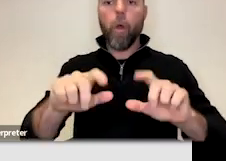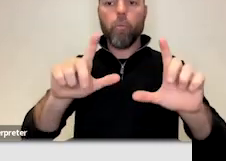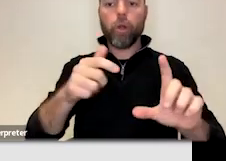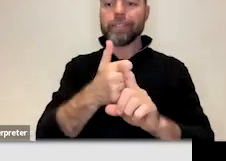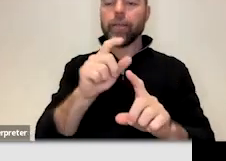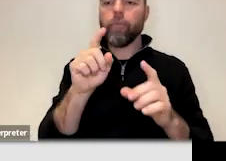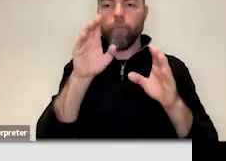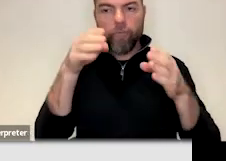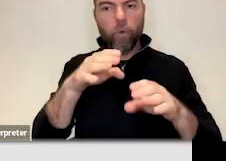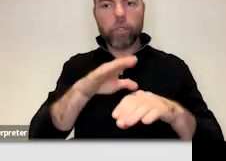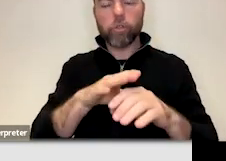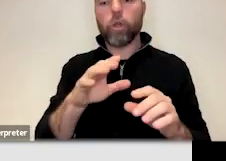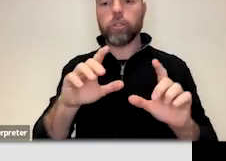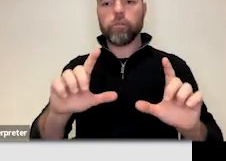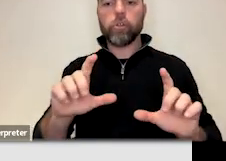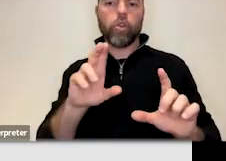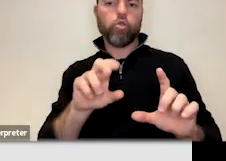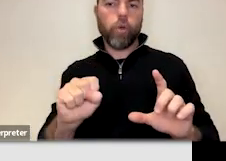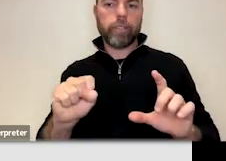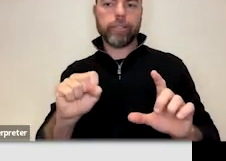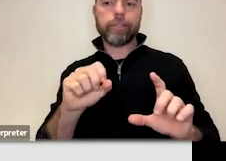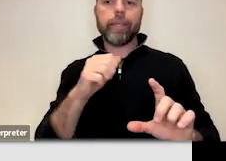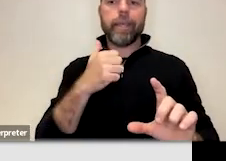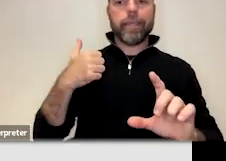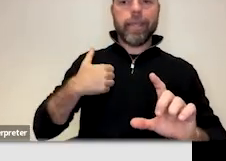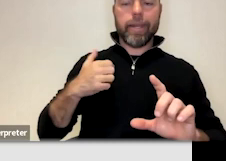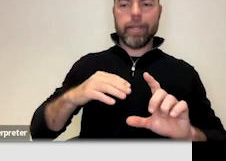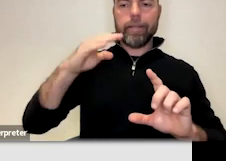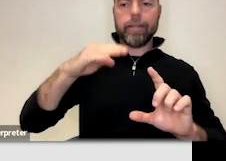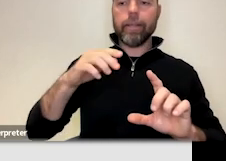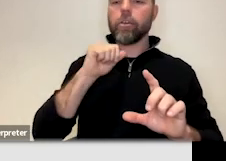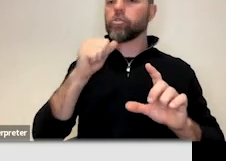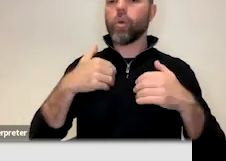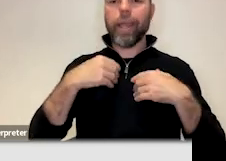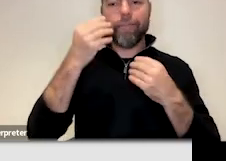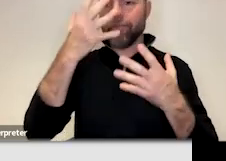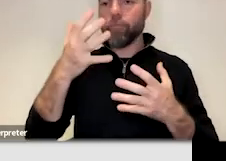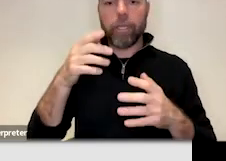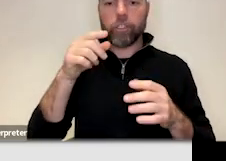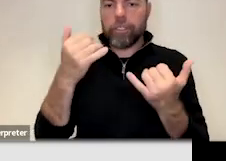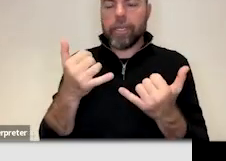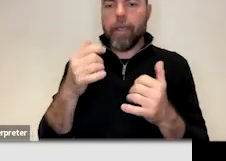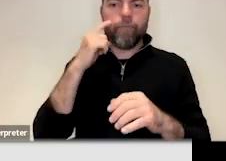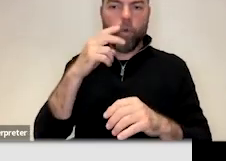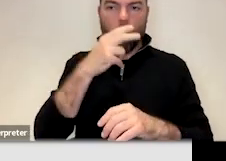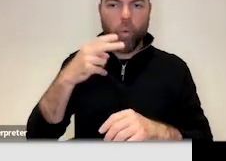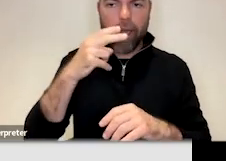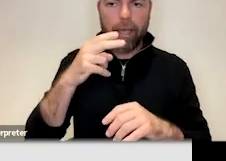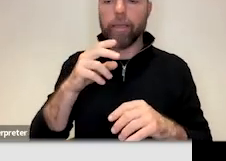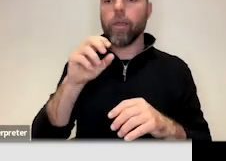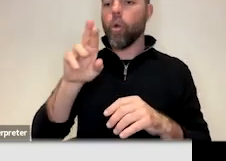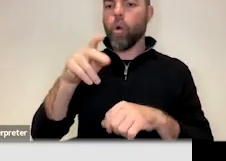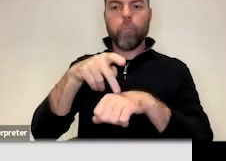is focused on the contiguous US and Canada. We don't have information in the portal currently for Hawaii or for